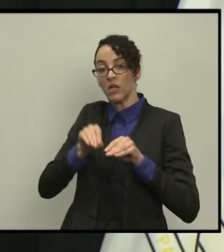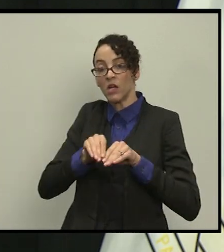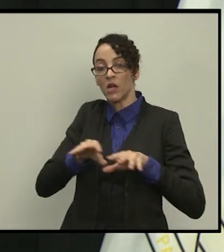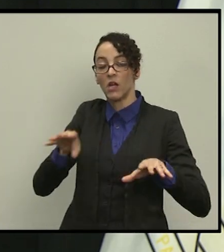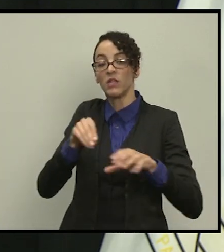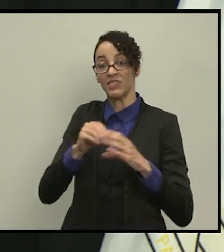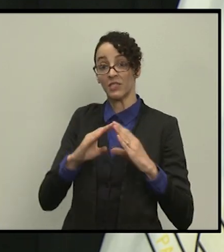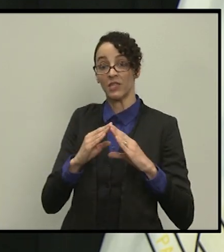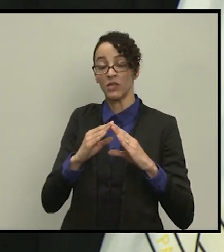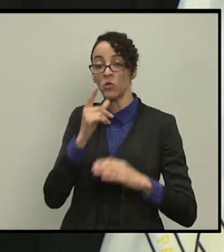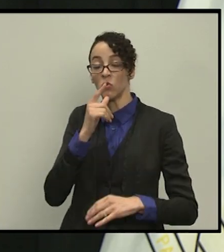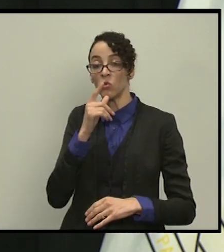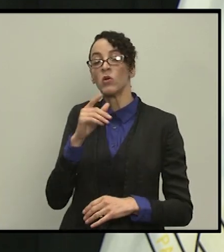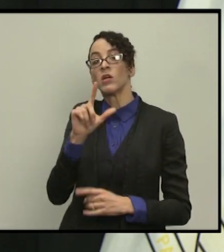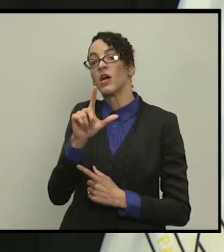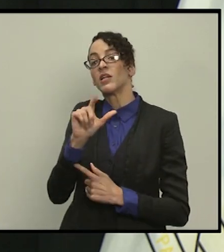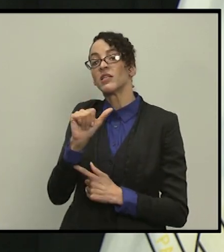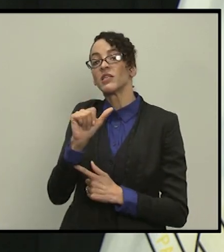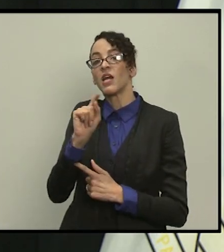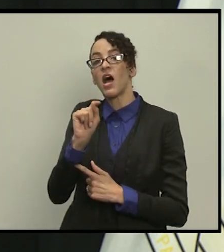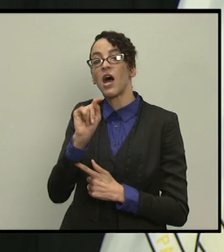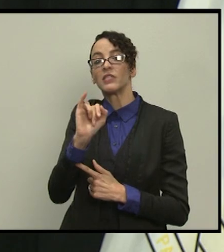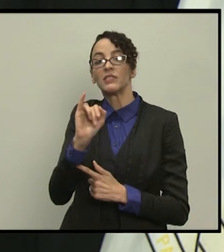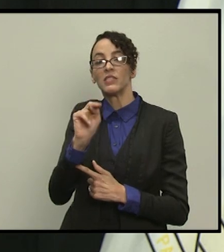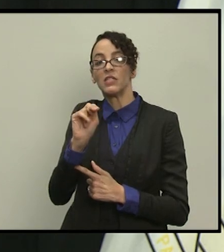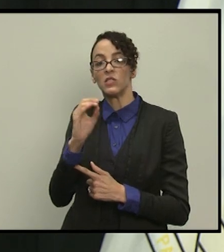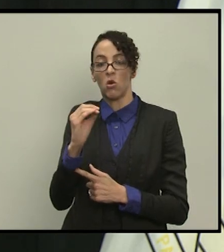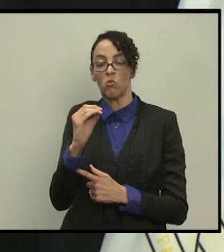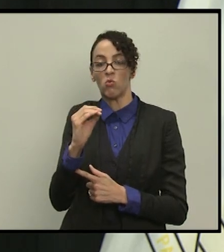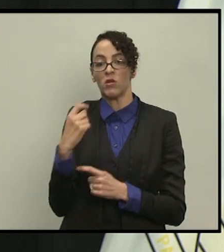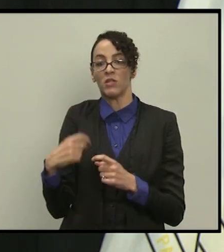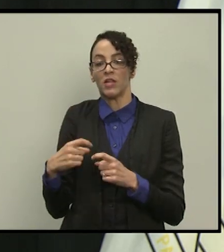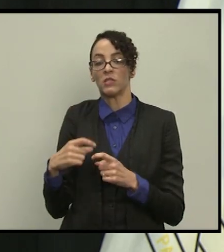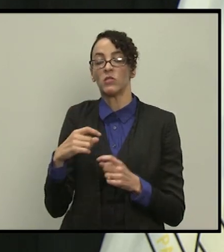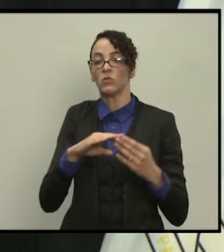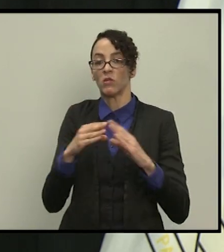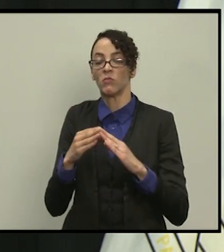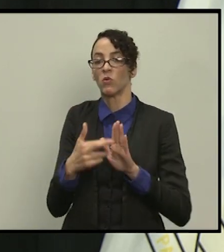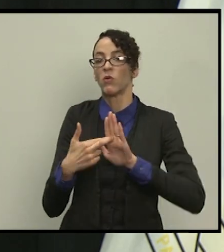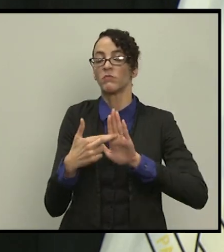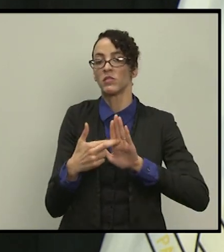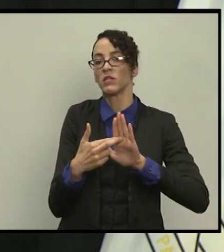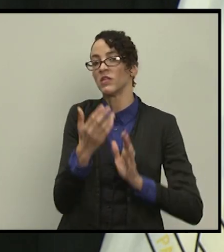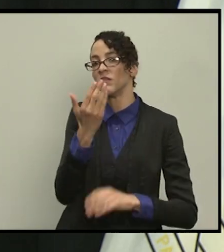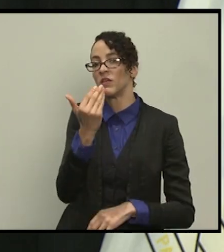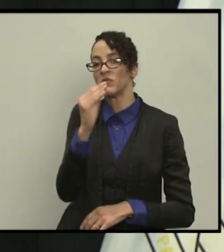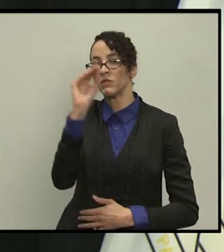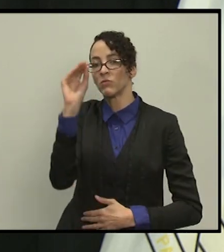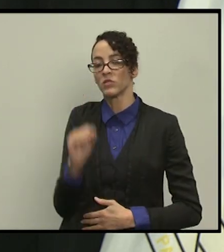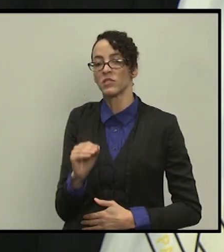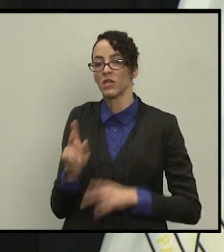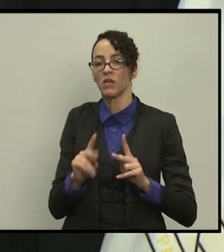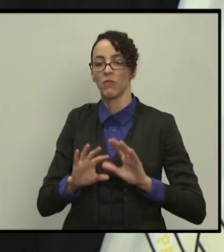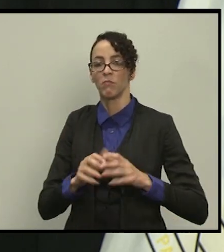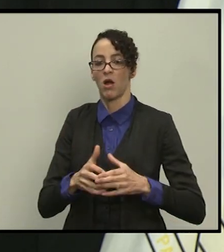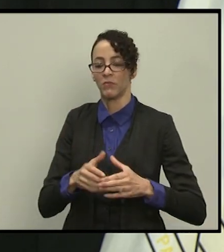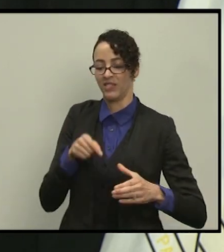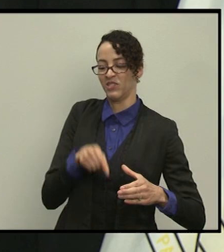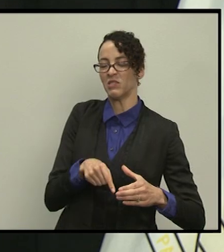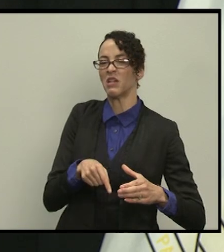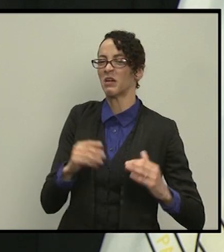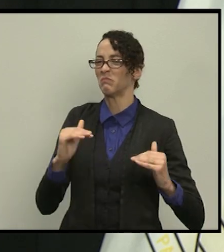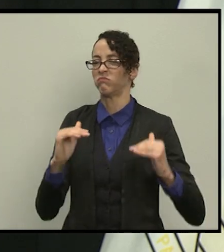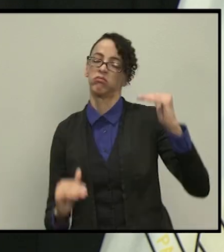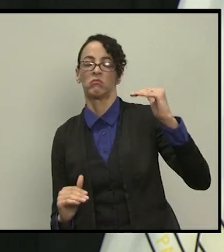Latino, and the Latino community represents 15% of the population, so there's a huge disparity there. We